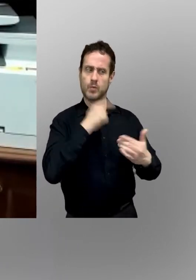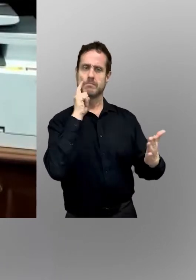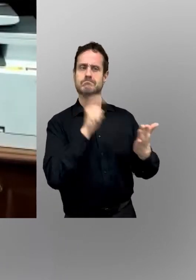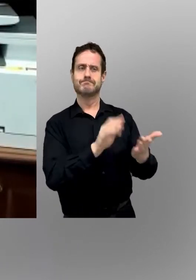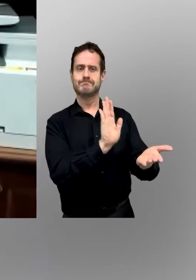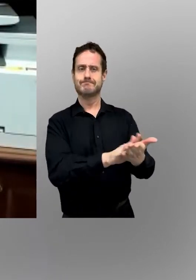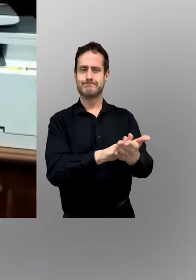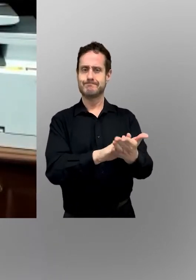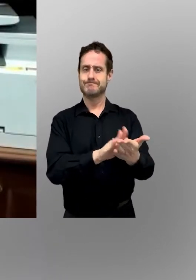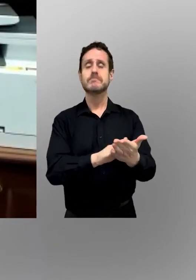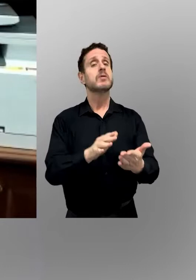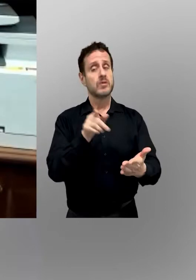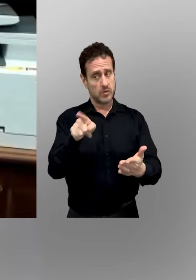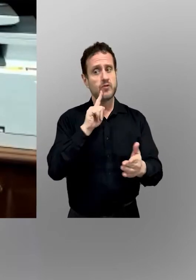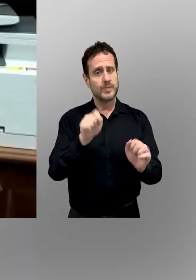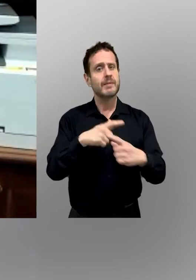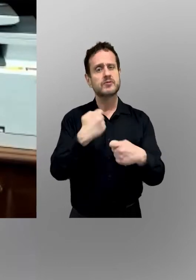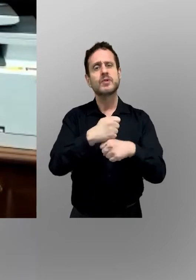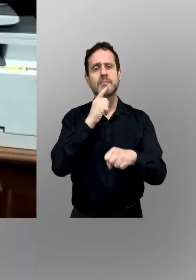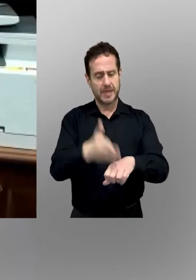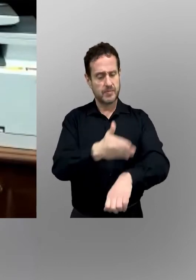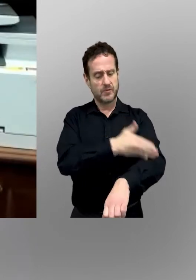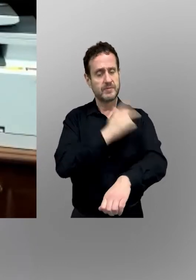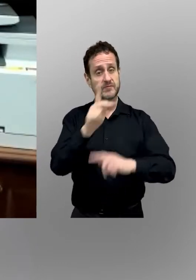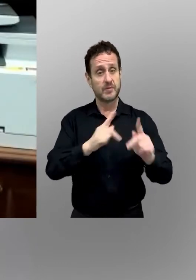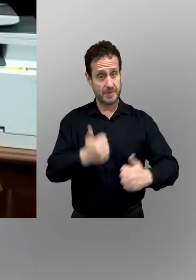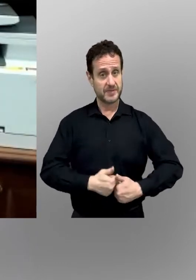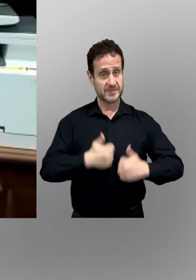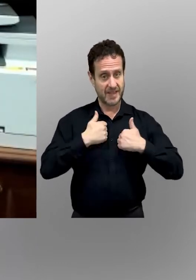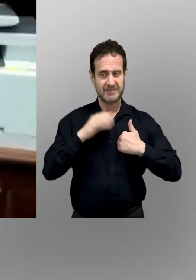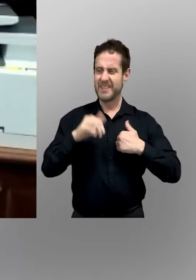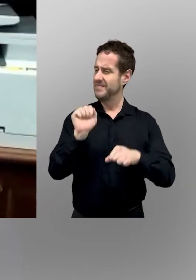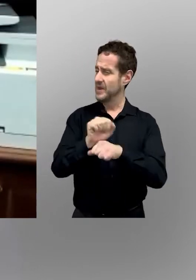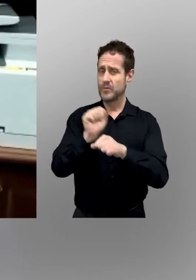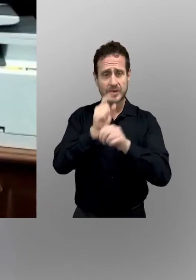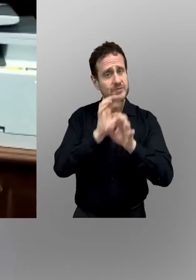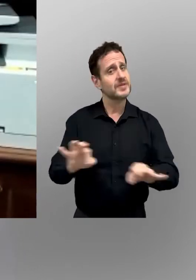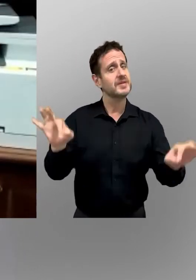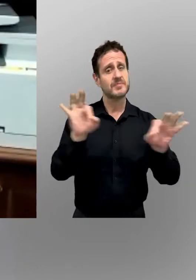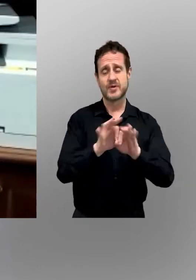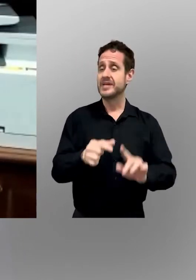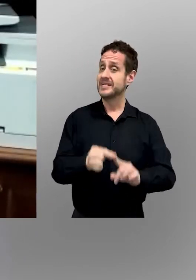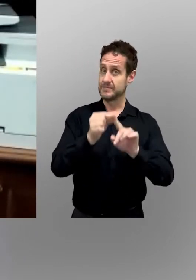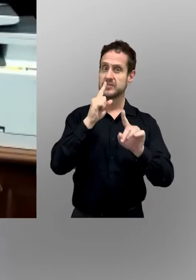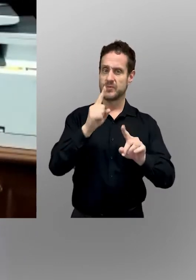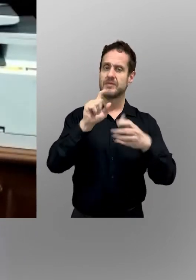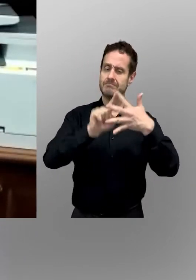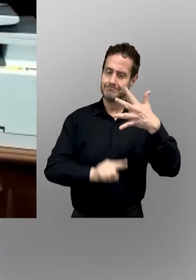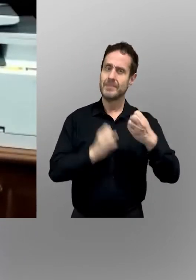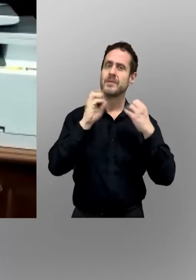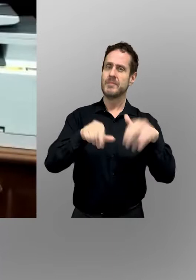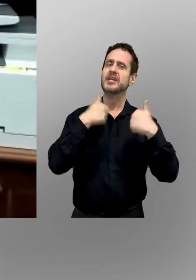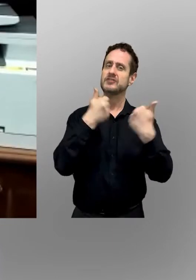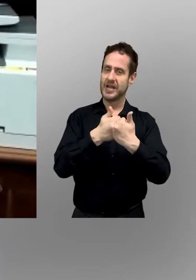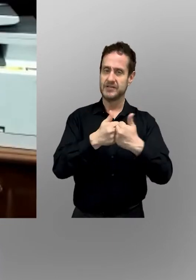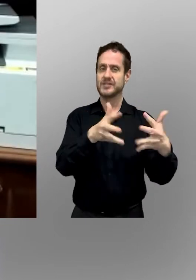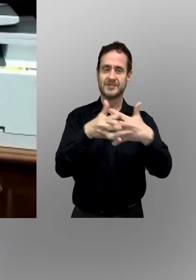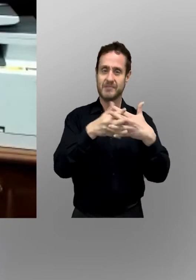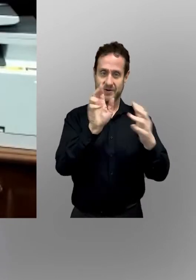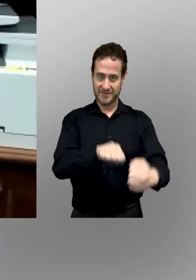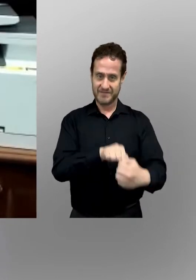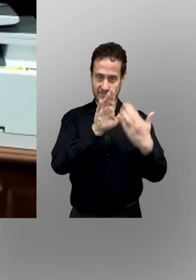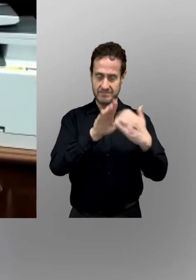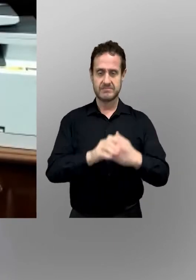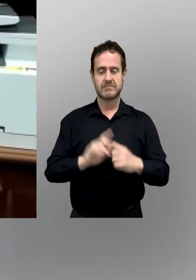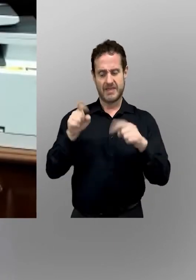go unnoticed. You've been able to make real differences in people's lives, and that work is so important, especially with all the challenges that our